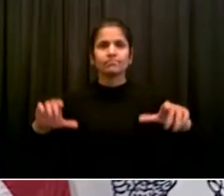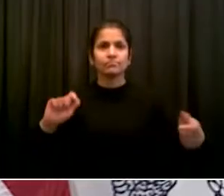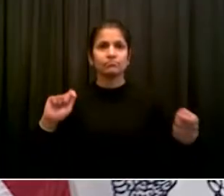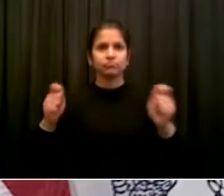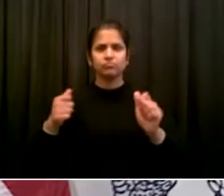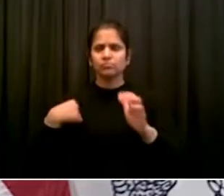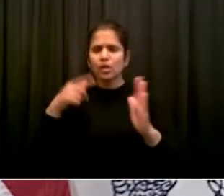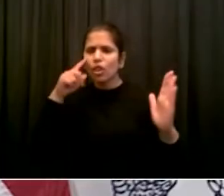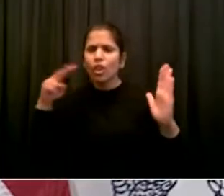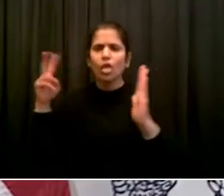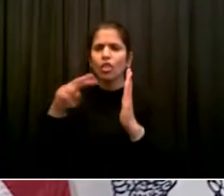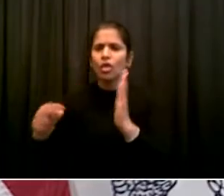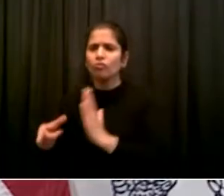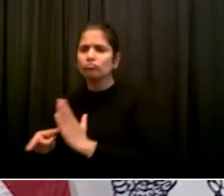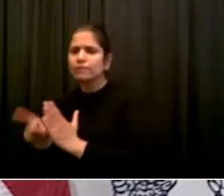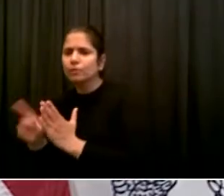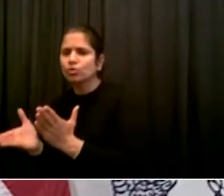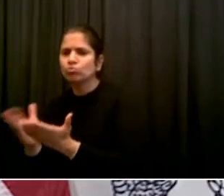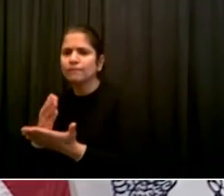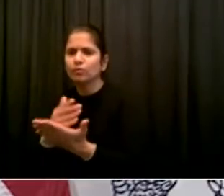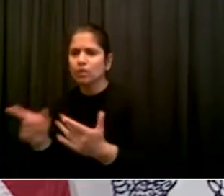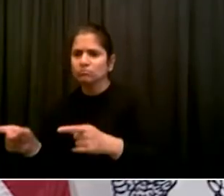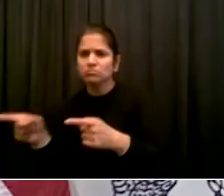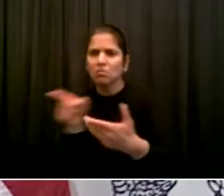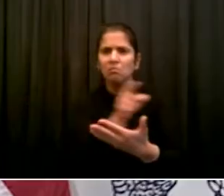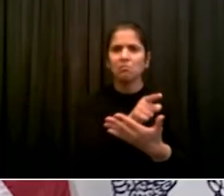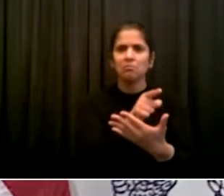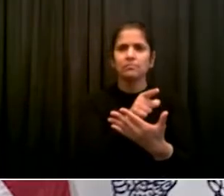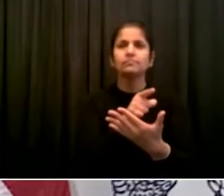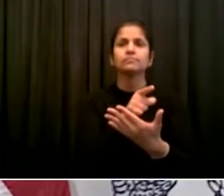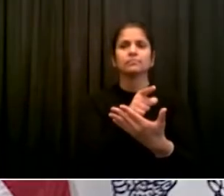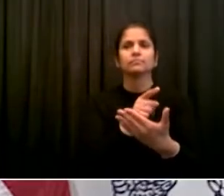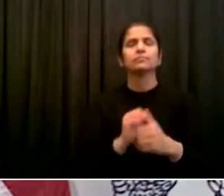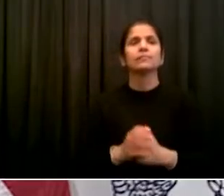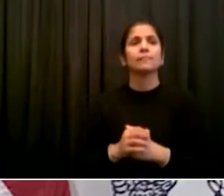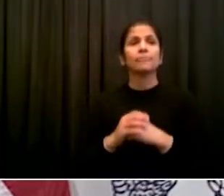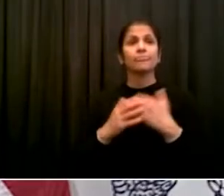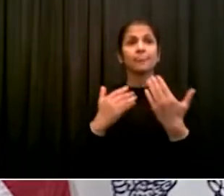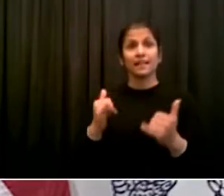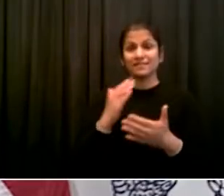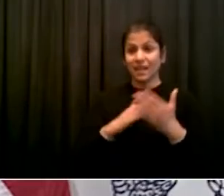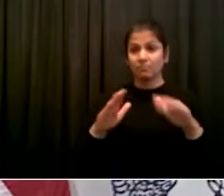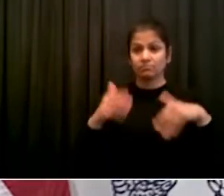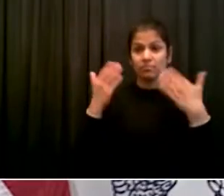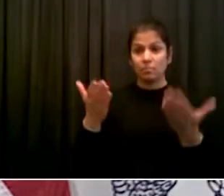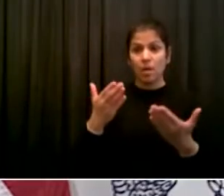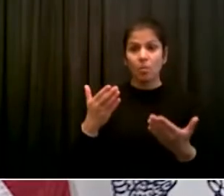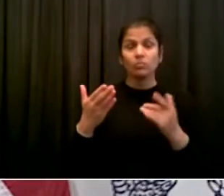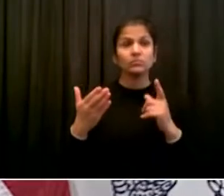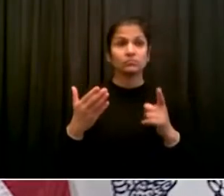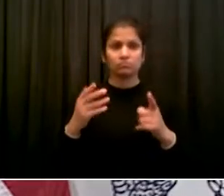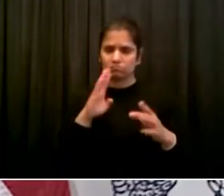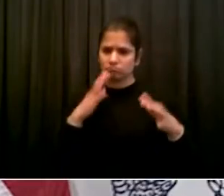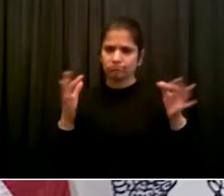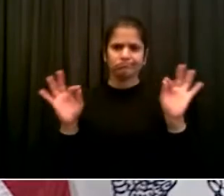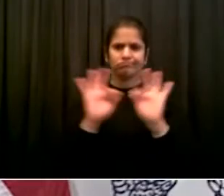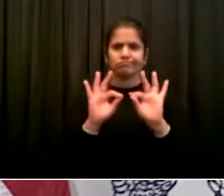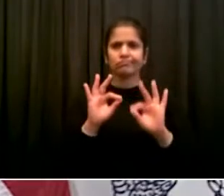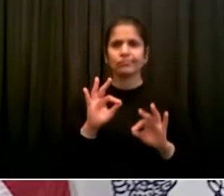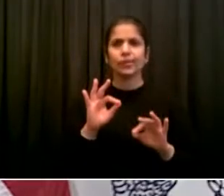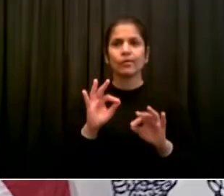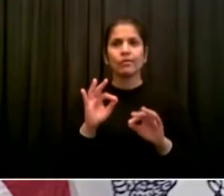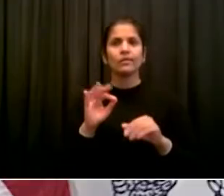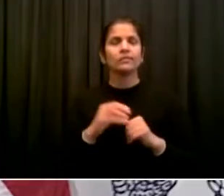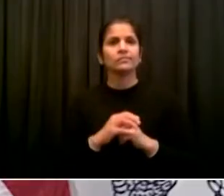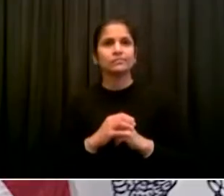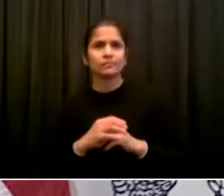today's report and some of the proposals that I think are most important for New Yorkers to hear and I think will make the biggest change in the way we police our city and bring